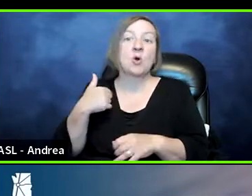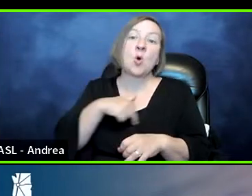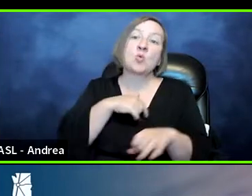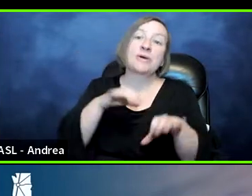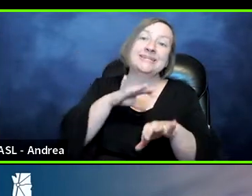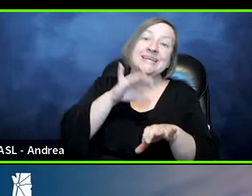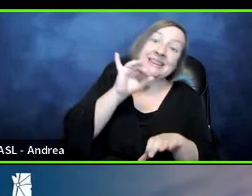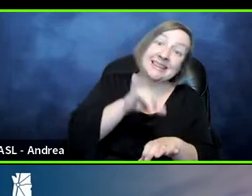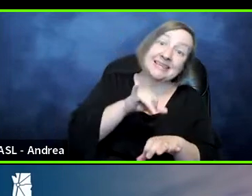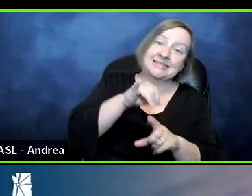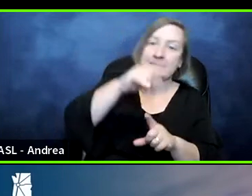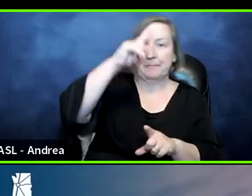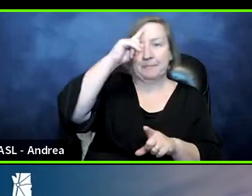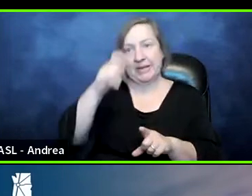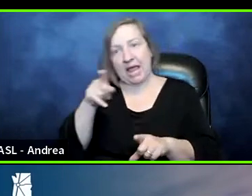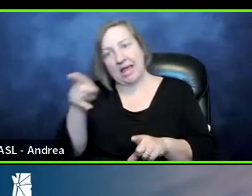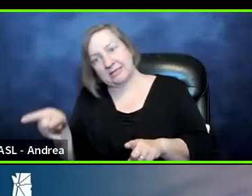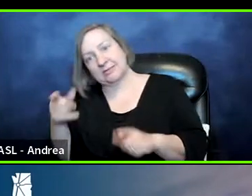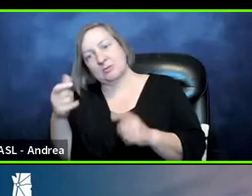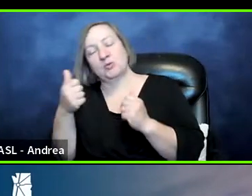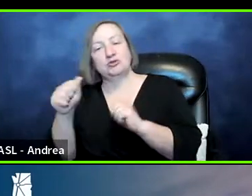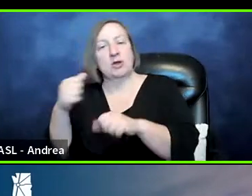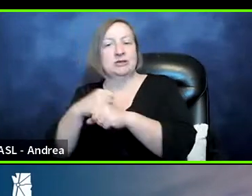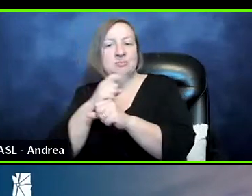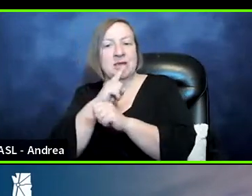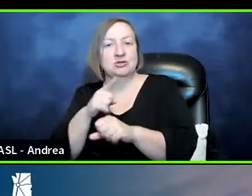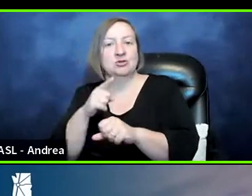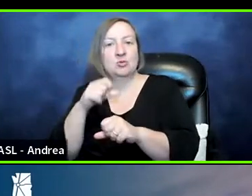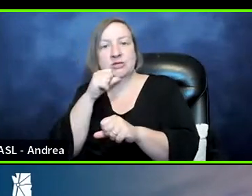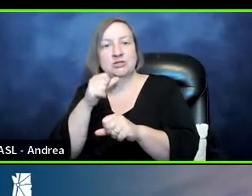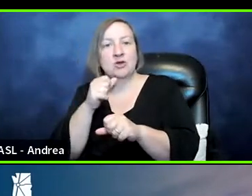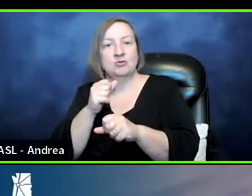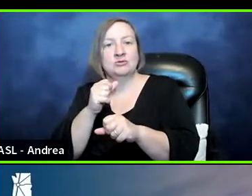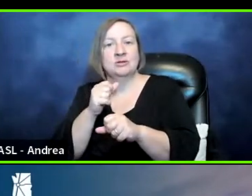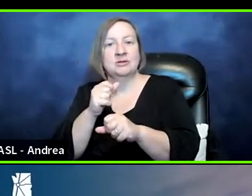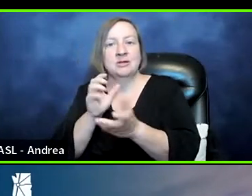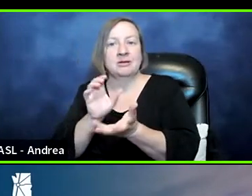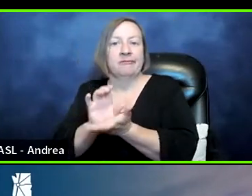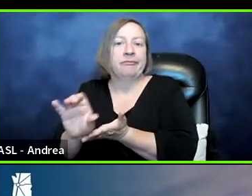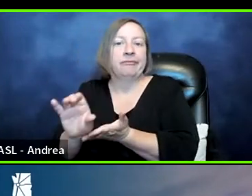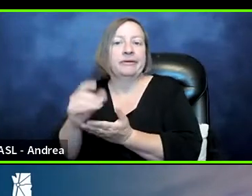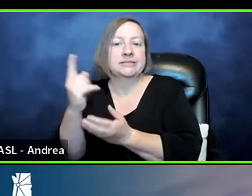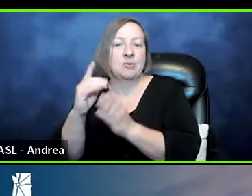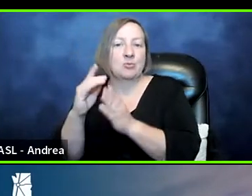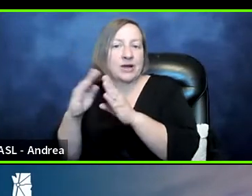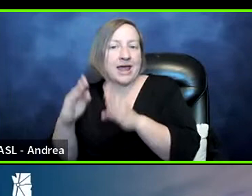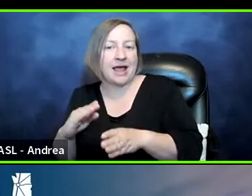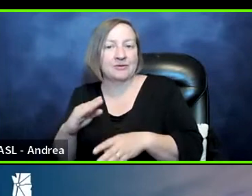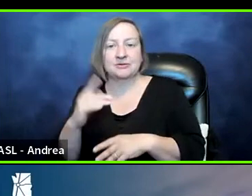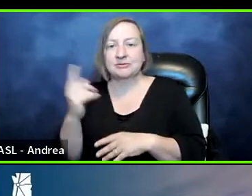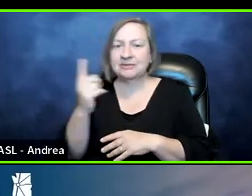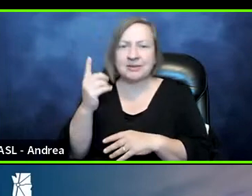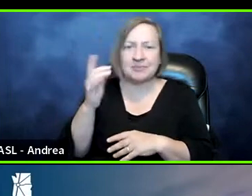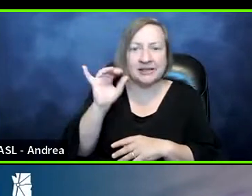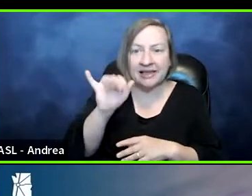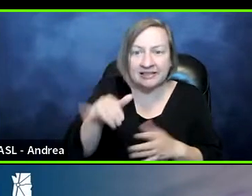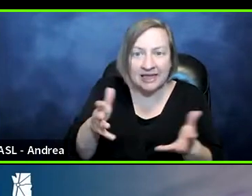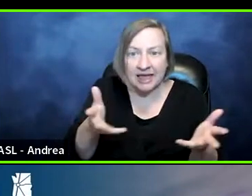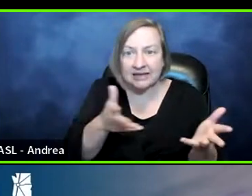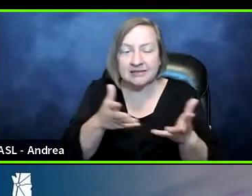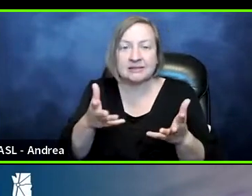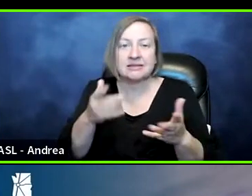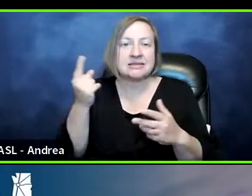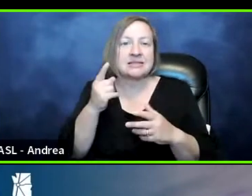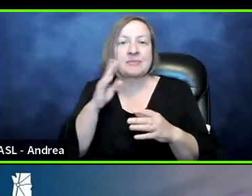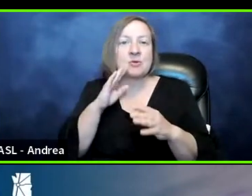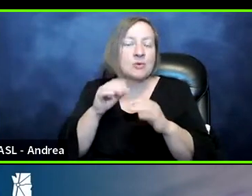because we're trying to make sure that we don't run over a house, or, you know, something of that nature, something that will